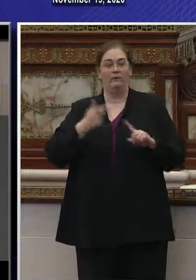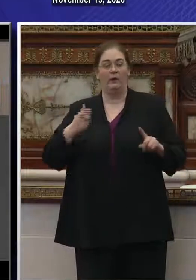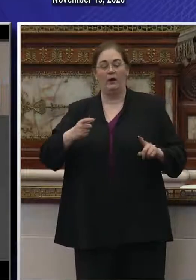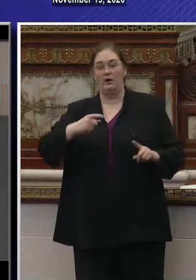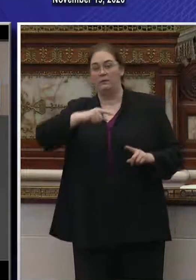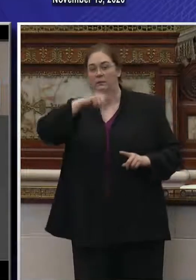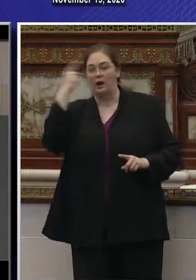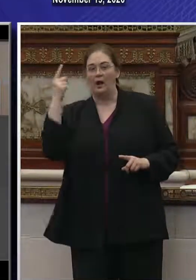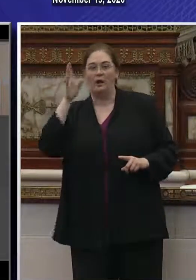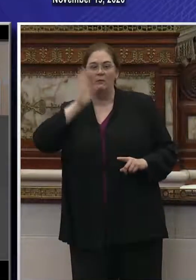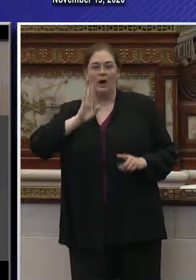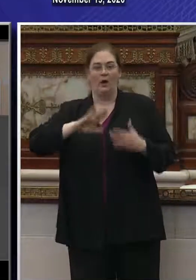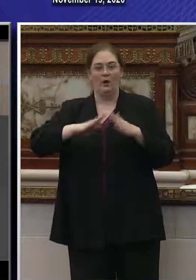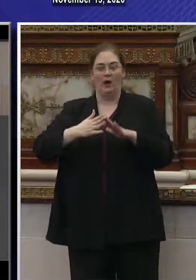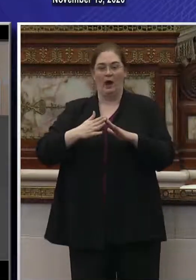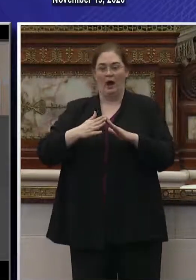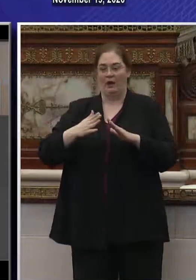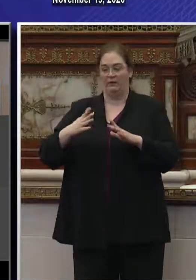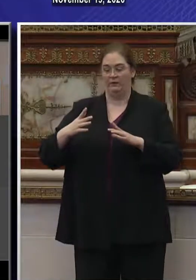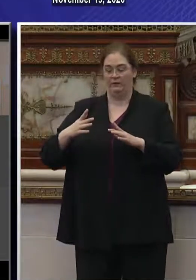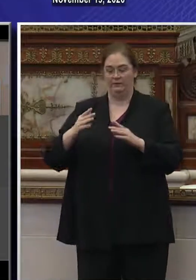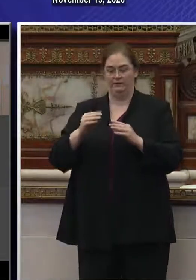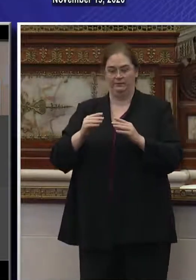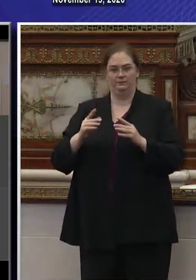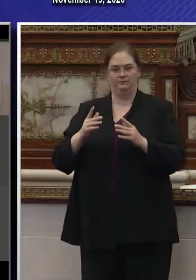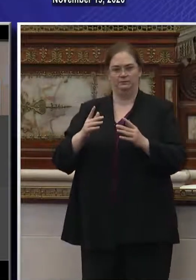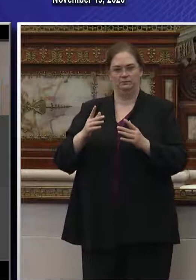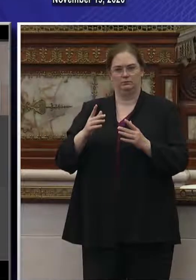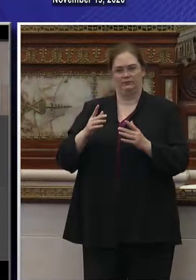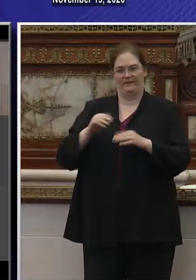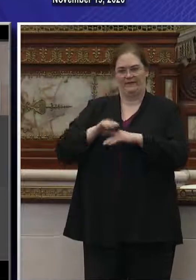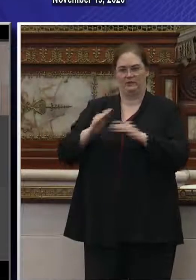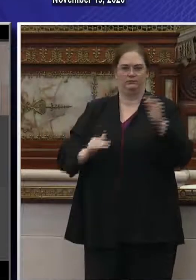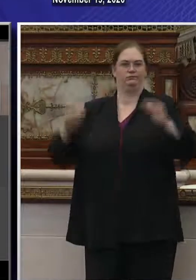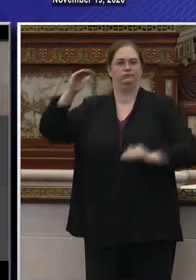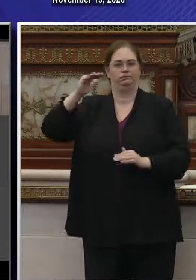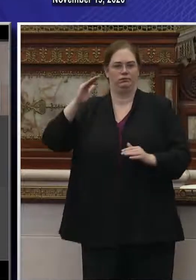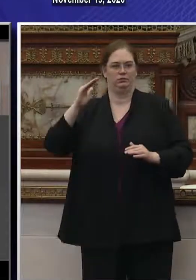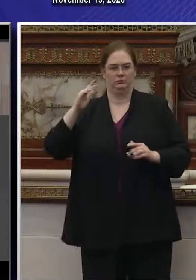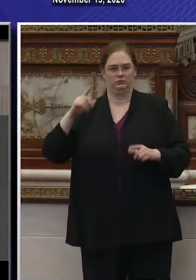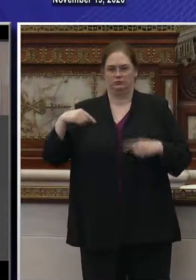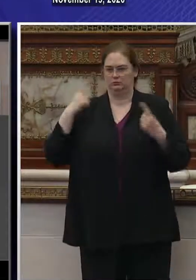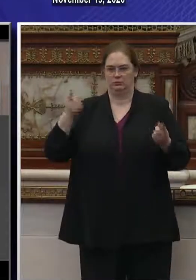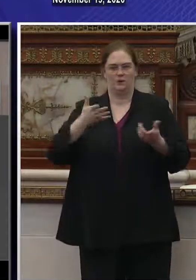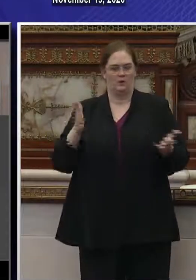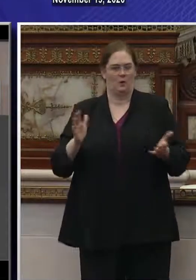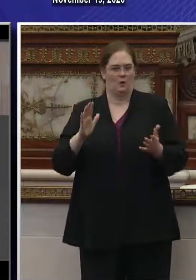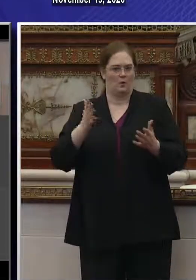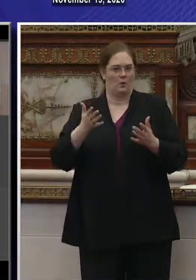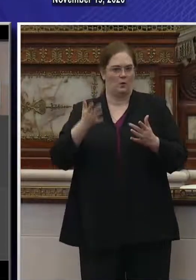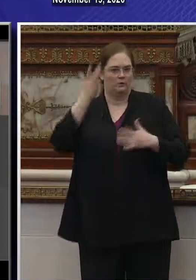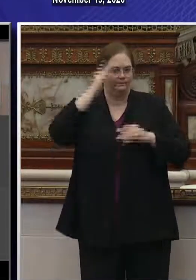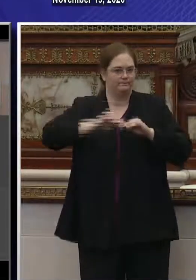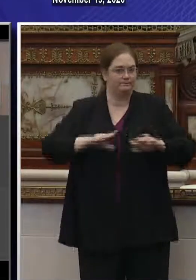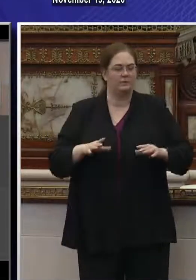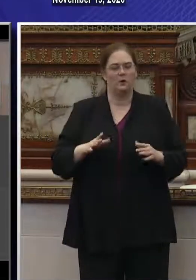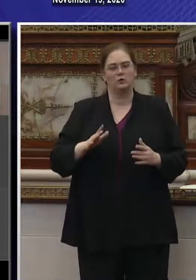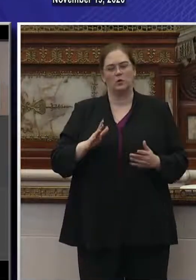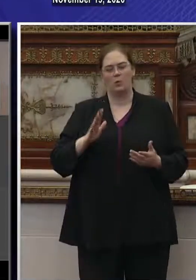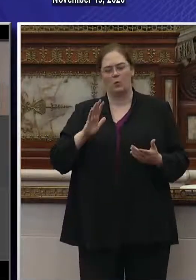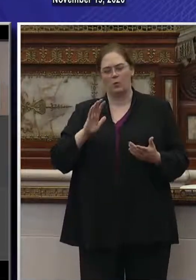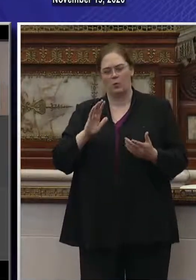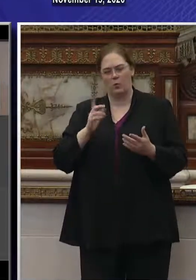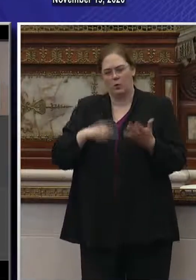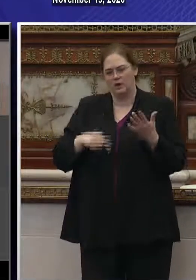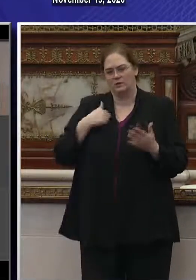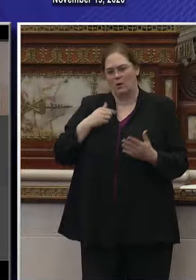have been disproportionately impacted throughout this pandemic, and what's our moral imperative to focus on